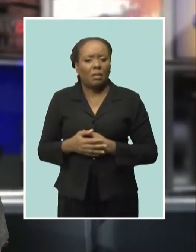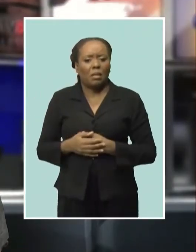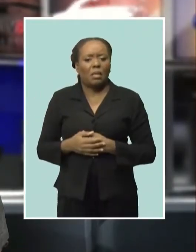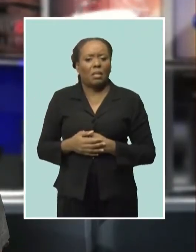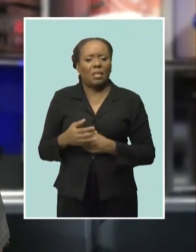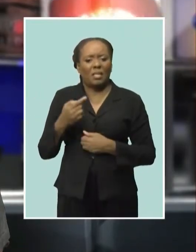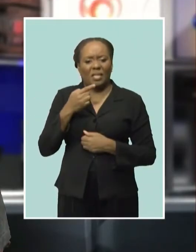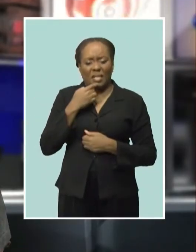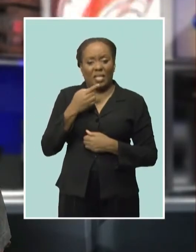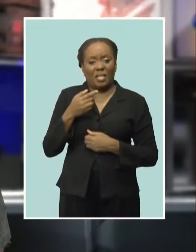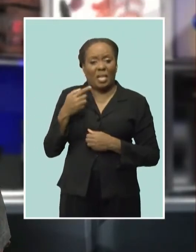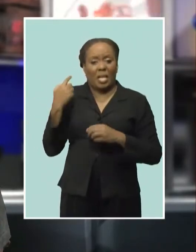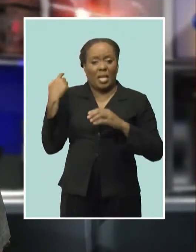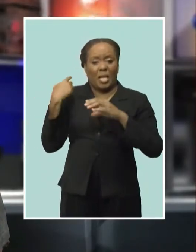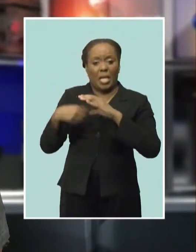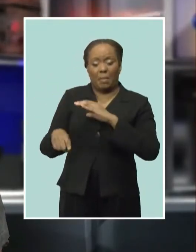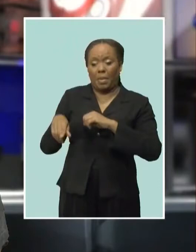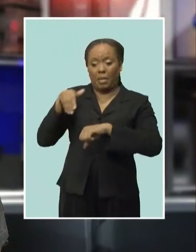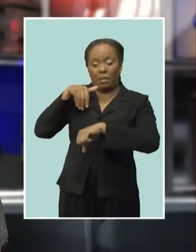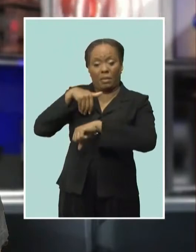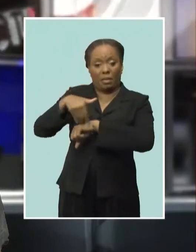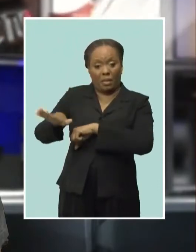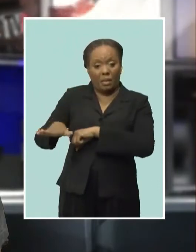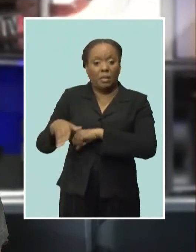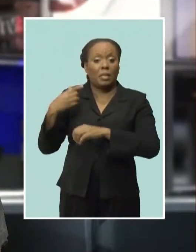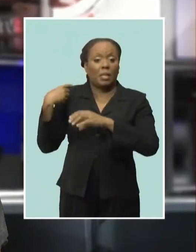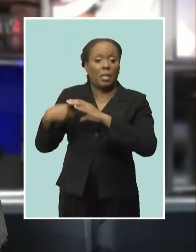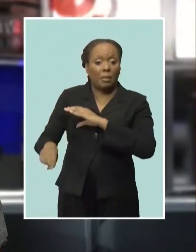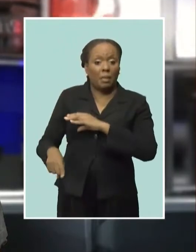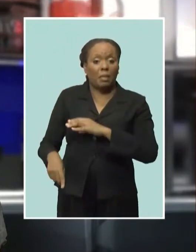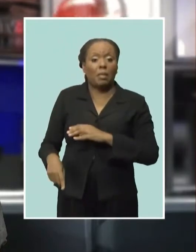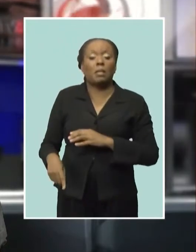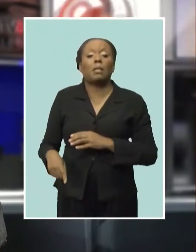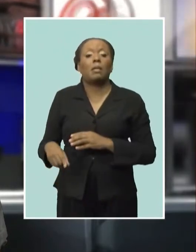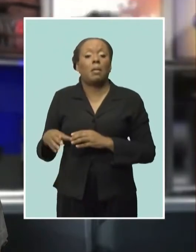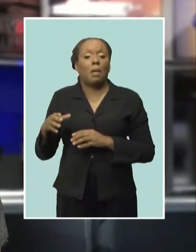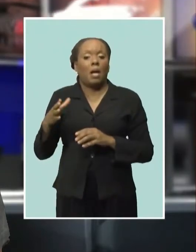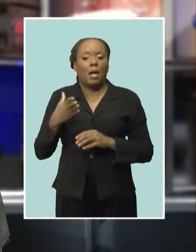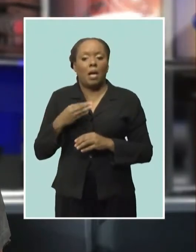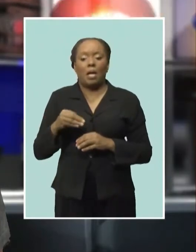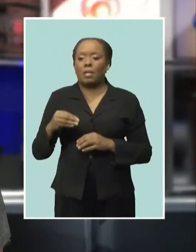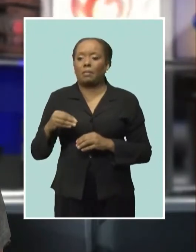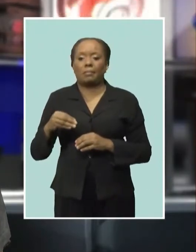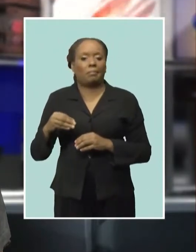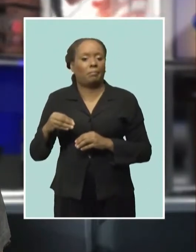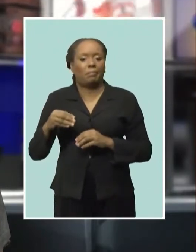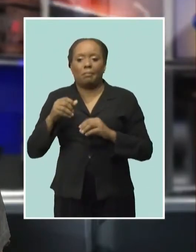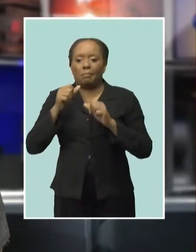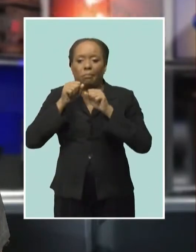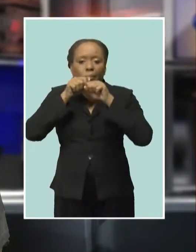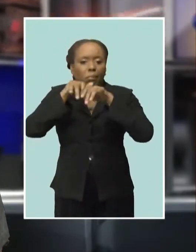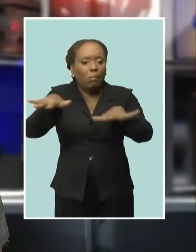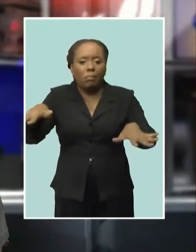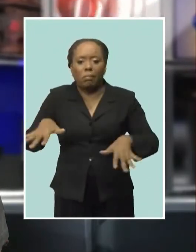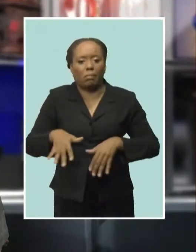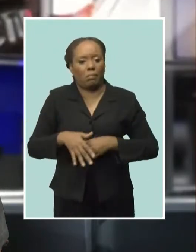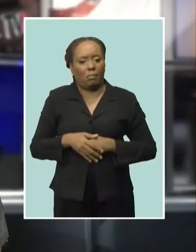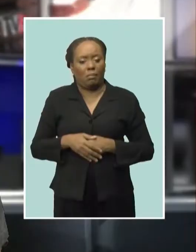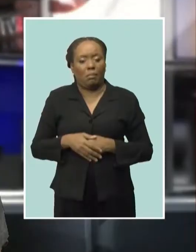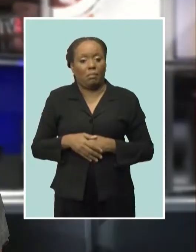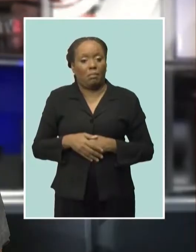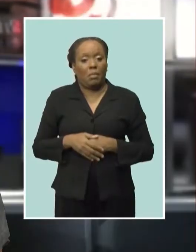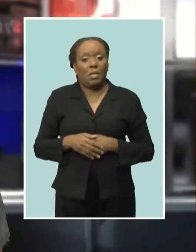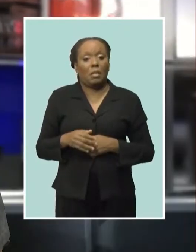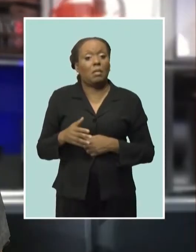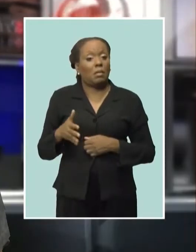in confidence to a security organization ended up in the public domain. The Chief Medical Officer says that from time to